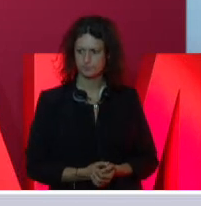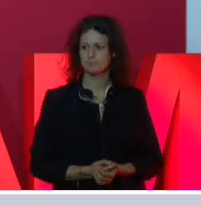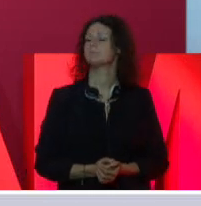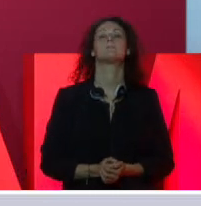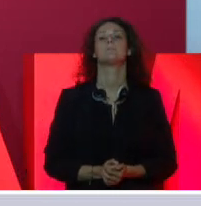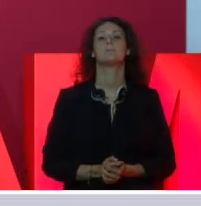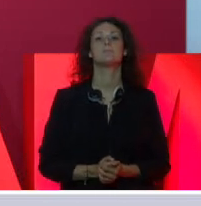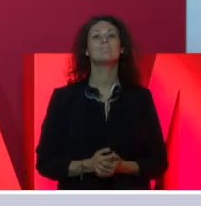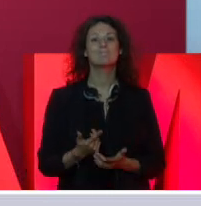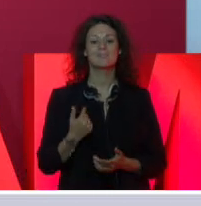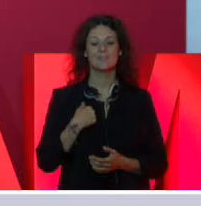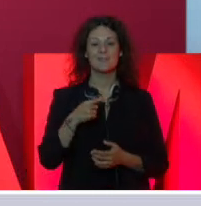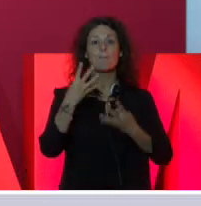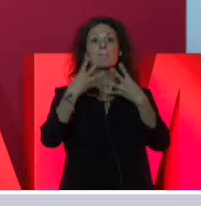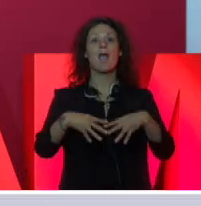machine